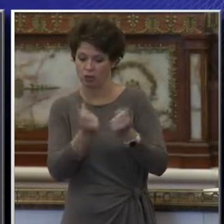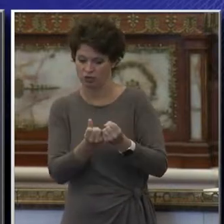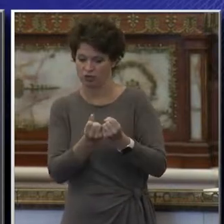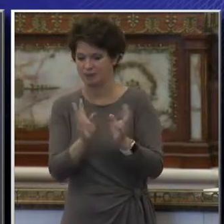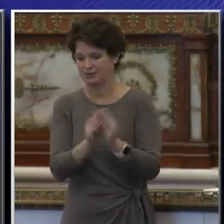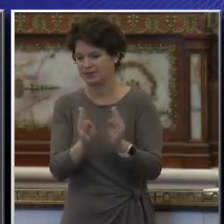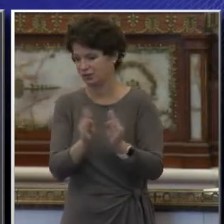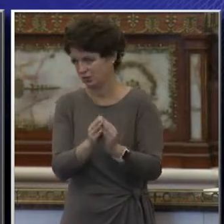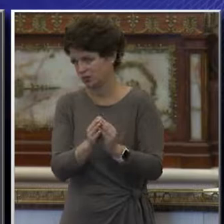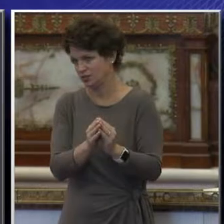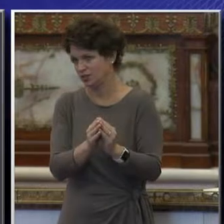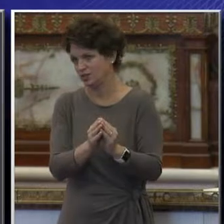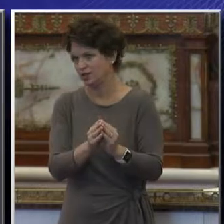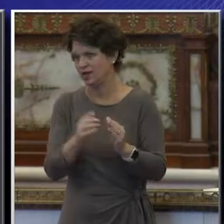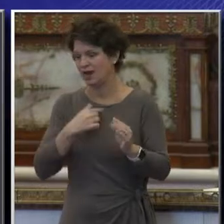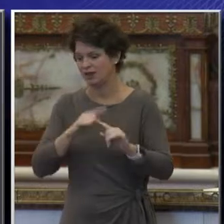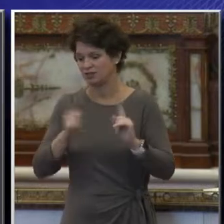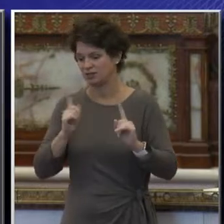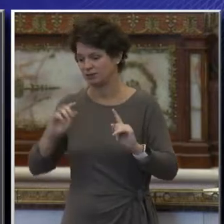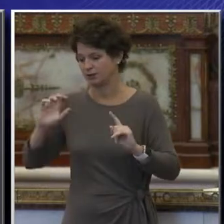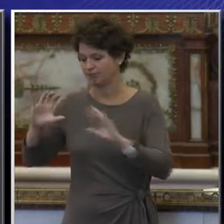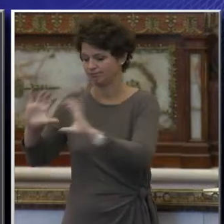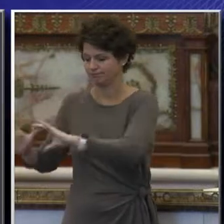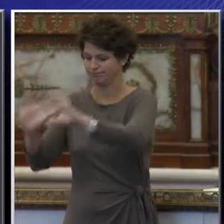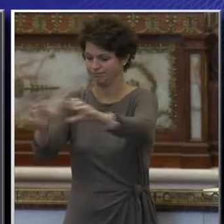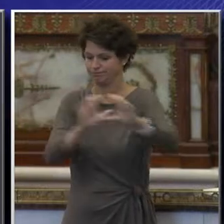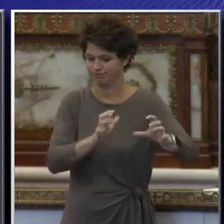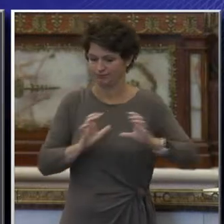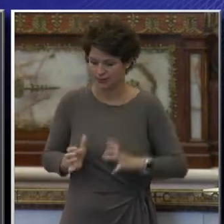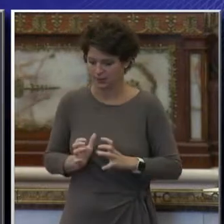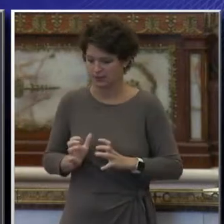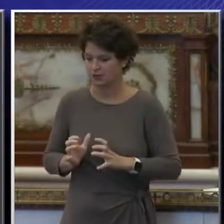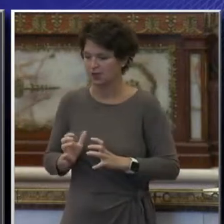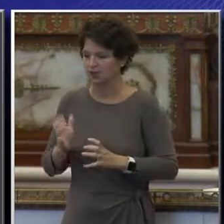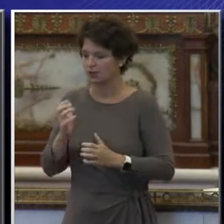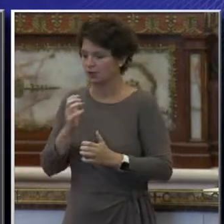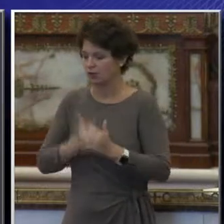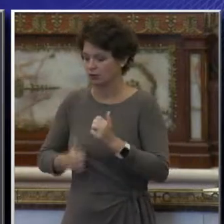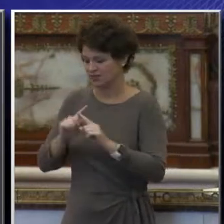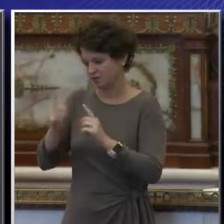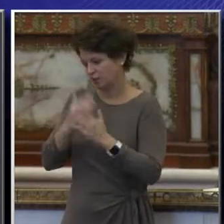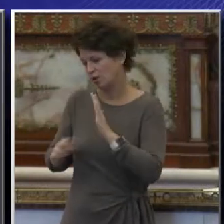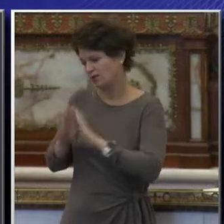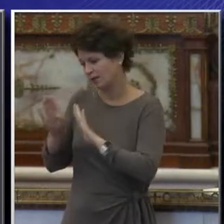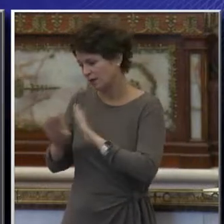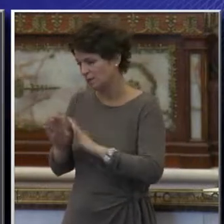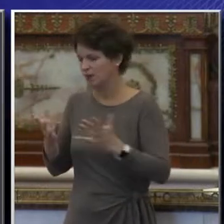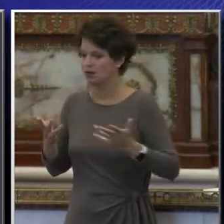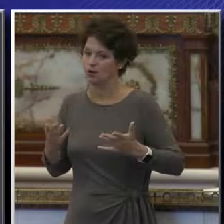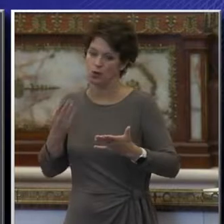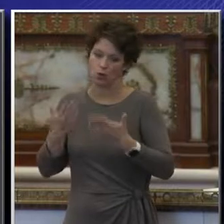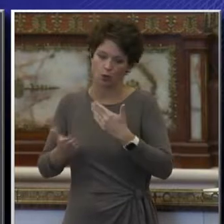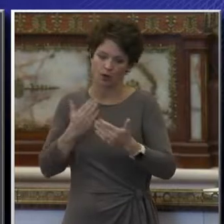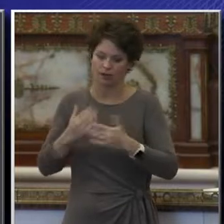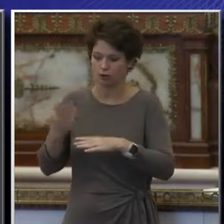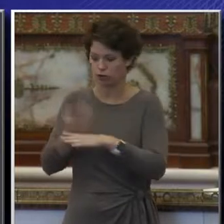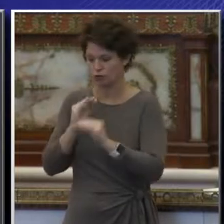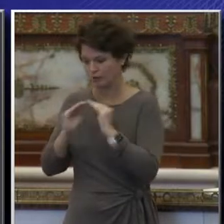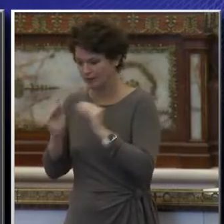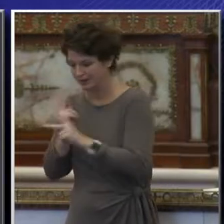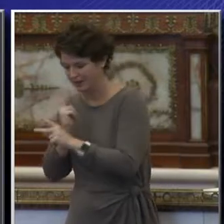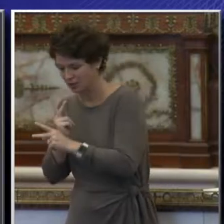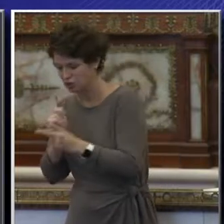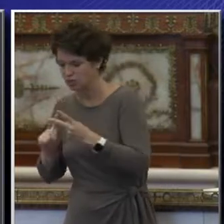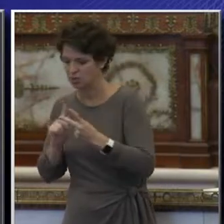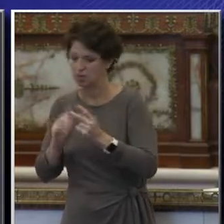sessions where we have different stations set up specifically to each component of the development, whether it be, you know, the remediation or the